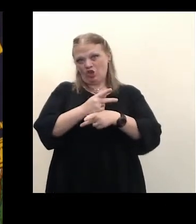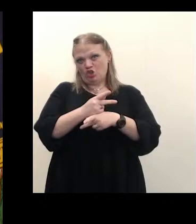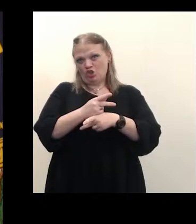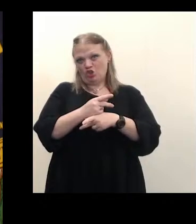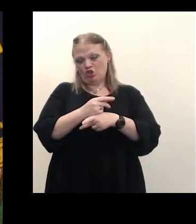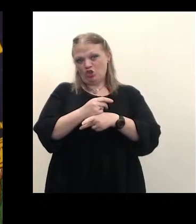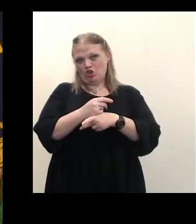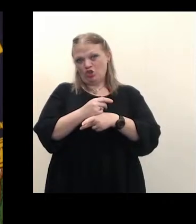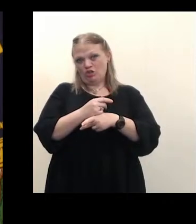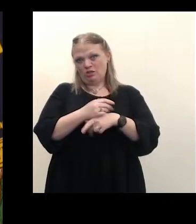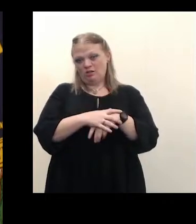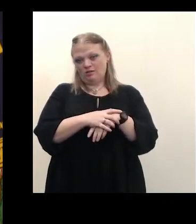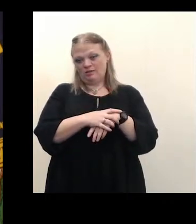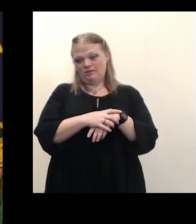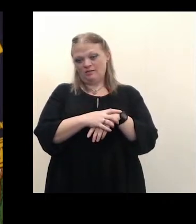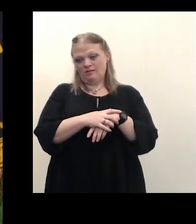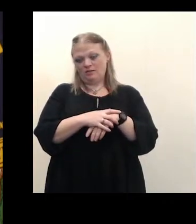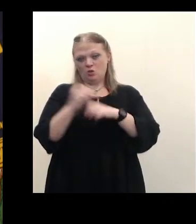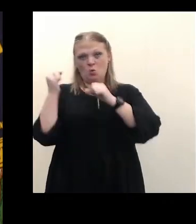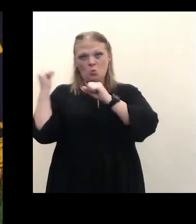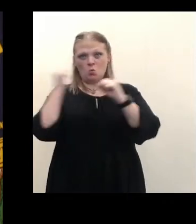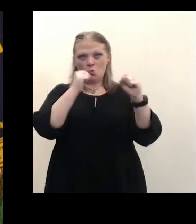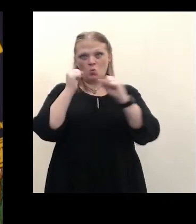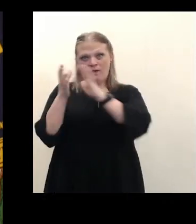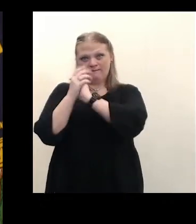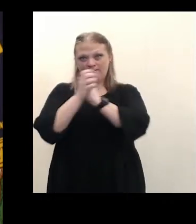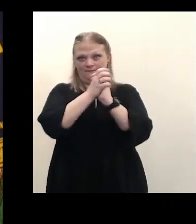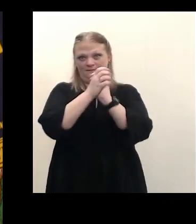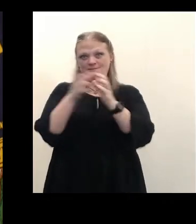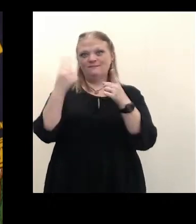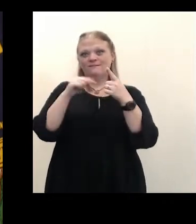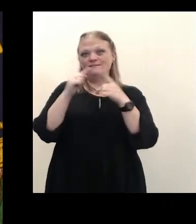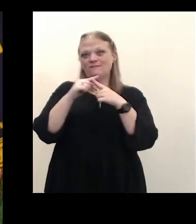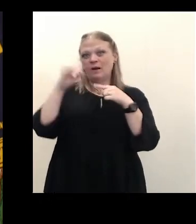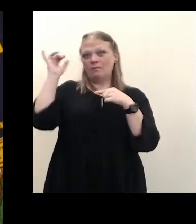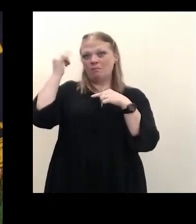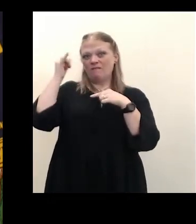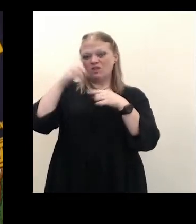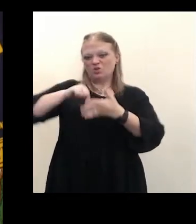let's root for a big victory when the Bills squish the fish this weekend. Take care, everyone.